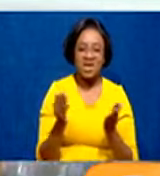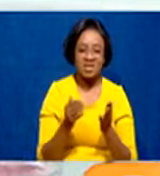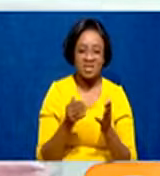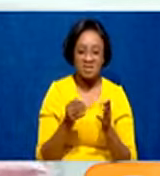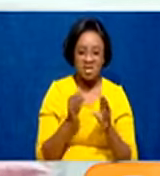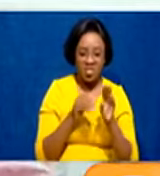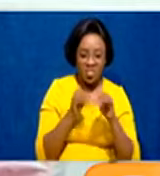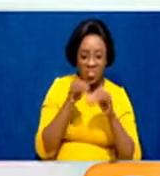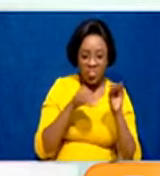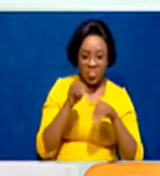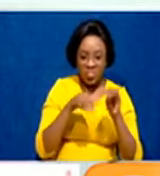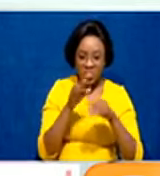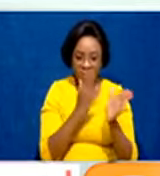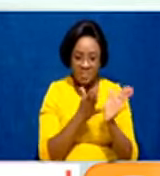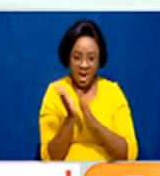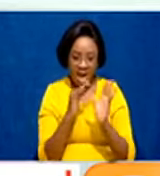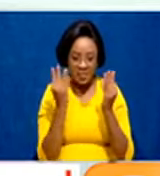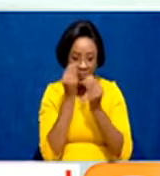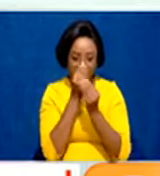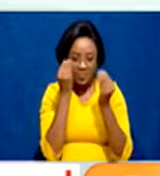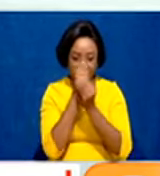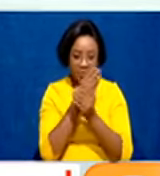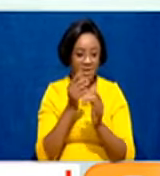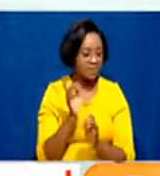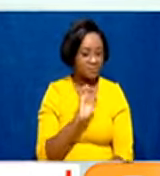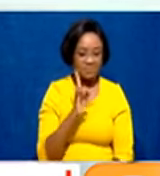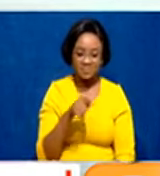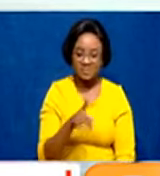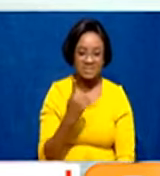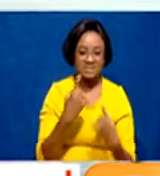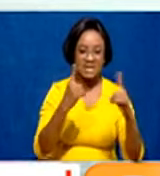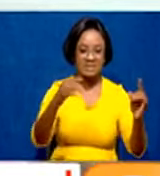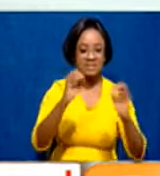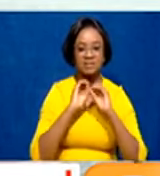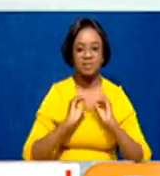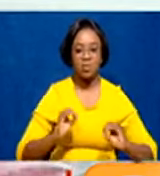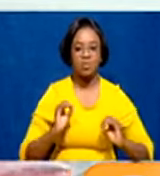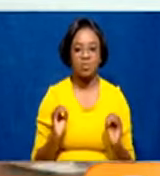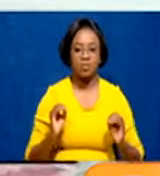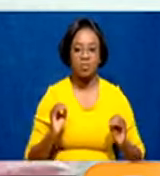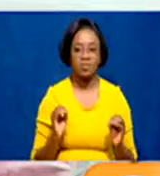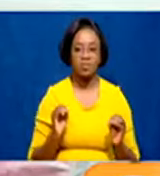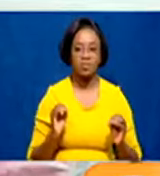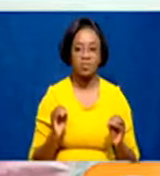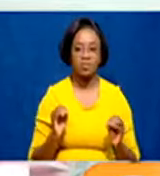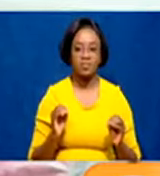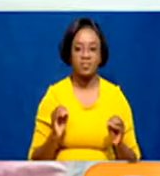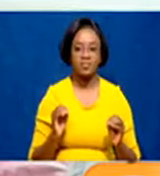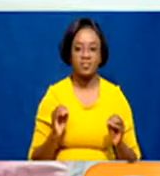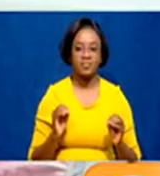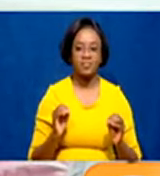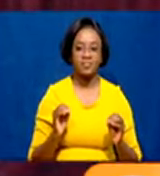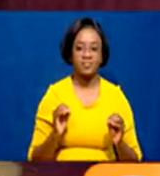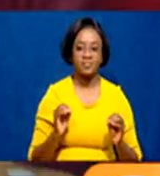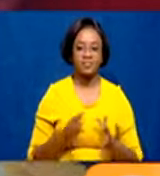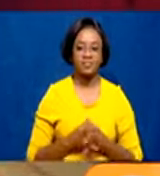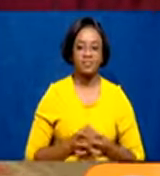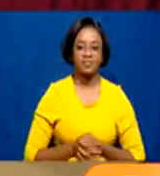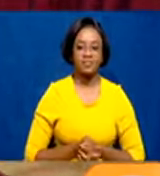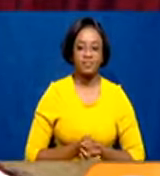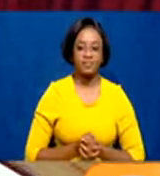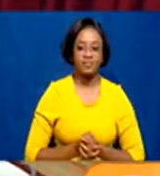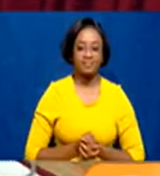was being planned, it is not going to go anywhere in respect of this particular matter.